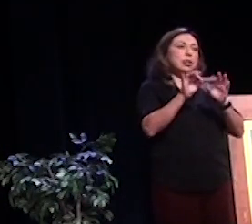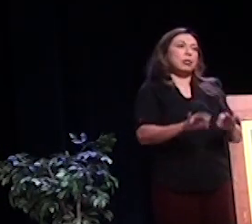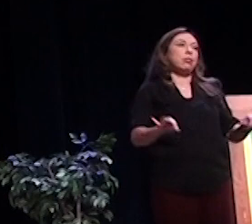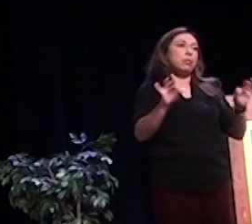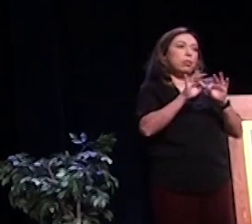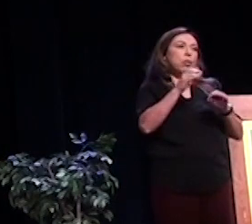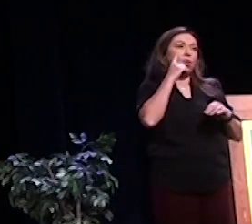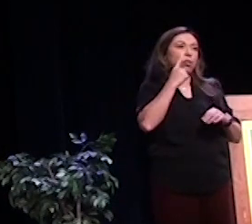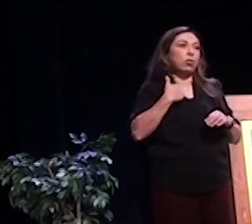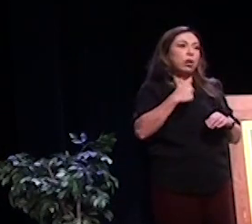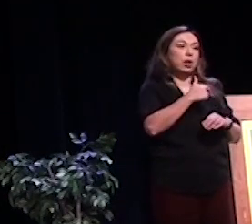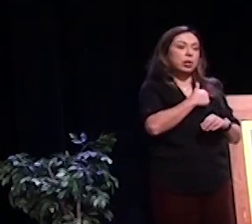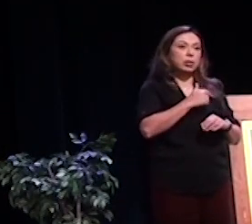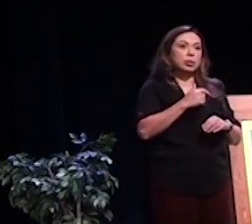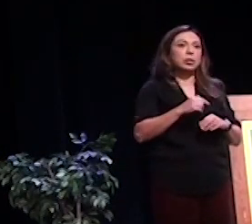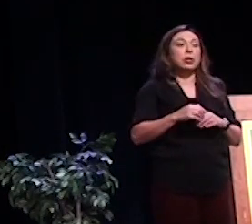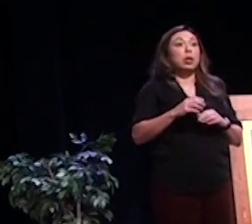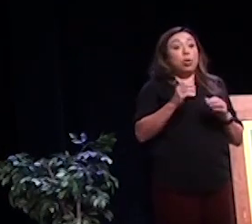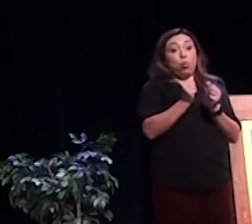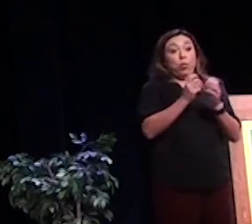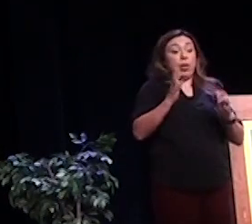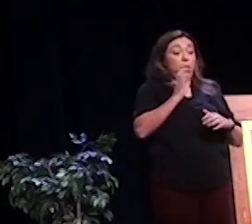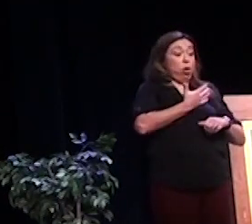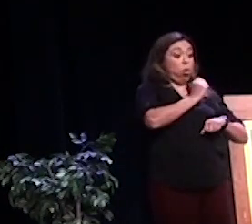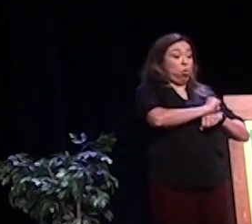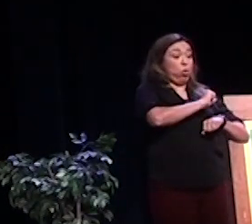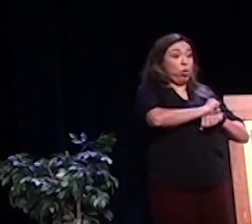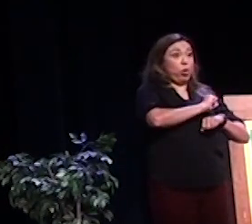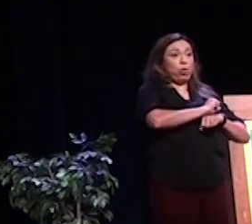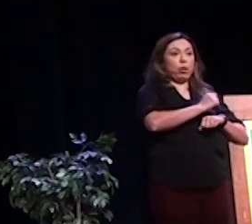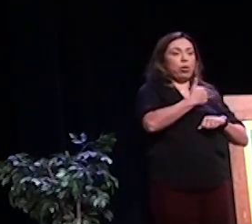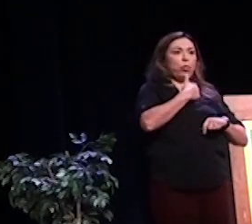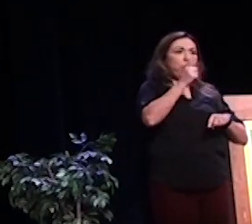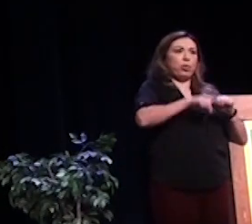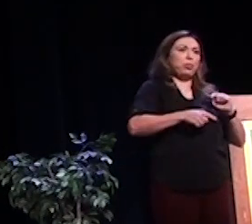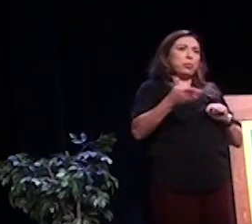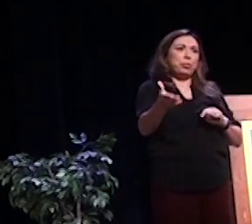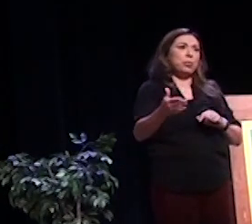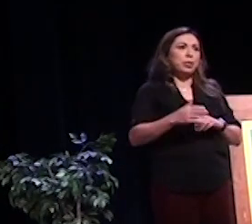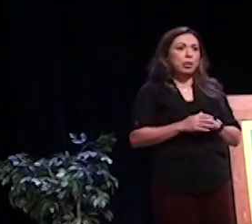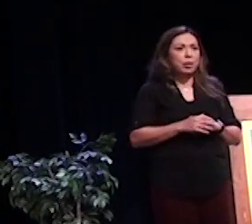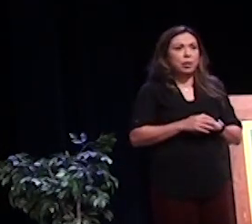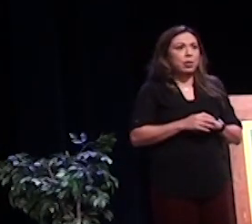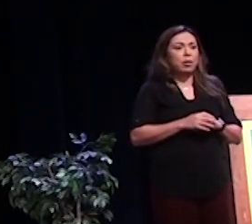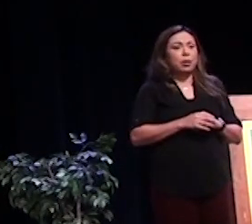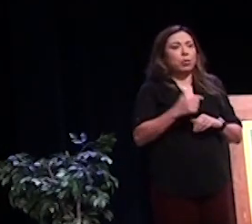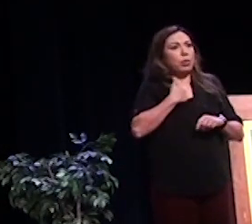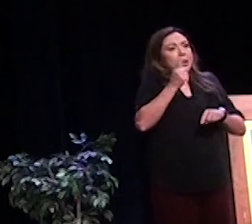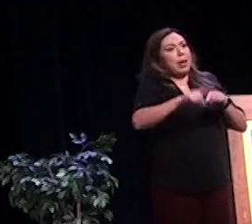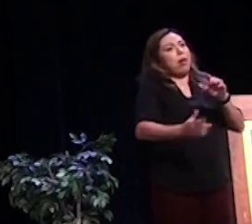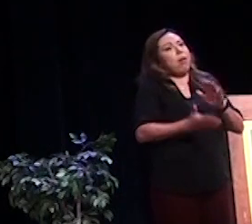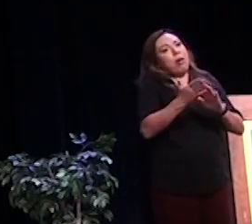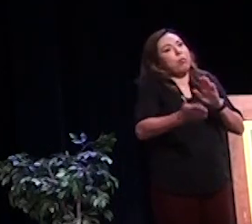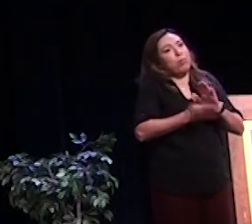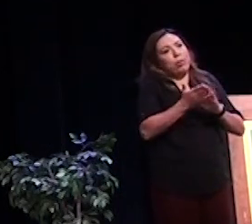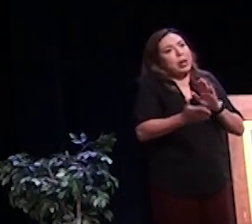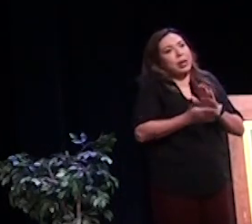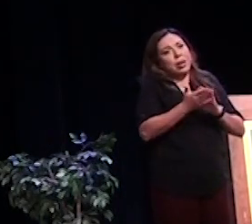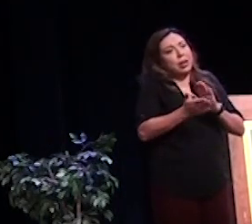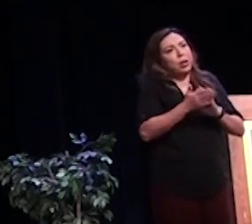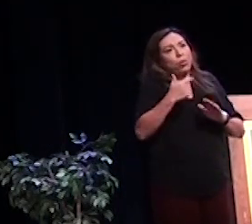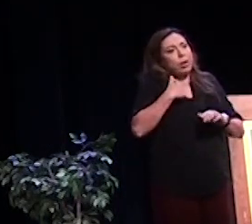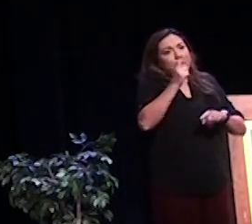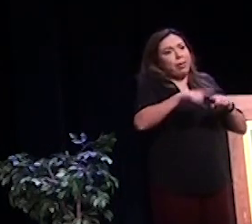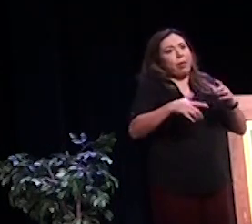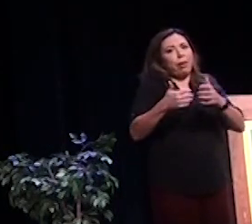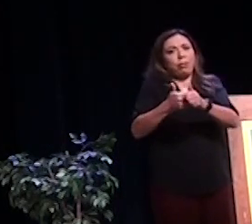us, because without neighborhood support, we couldn't be there, right? We couldn't operate. We don't operate in a silo,